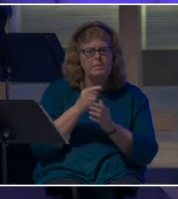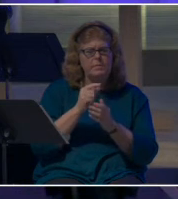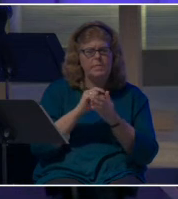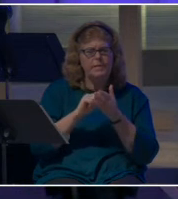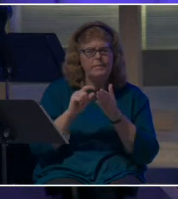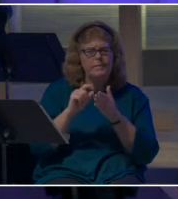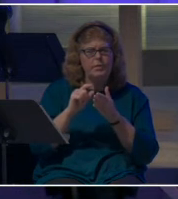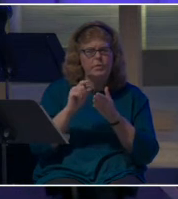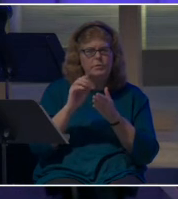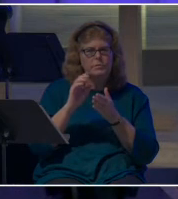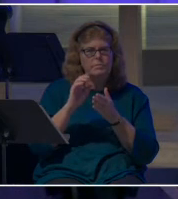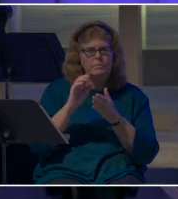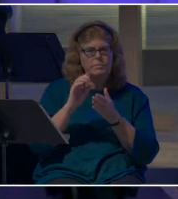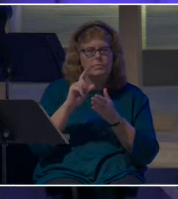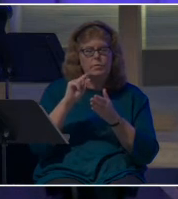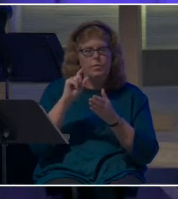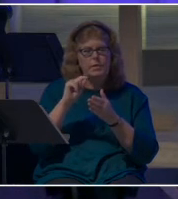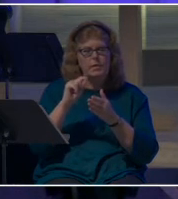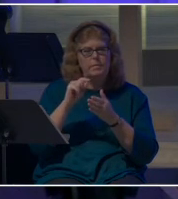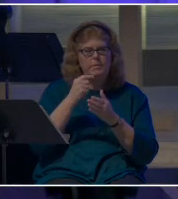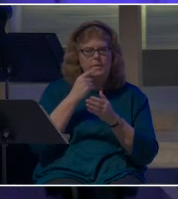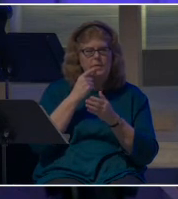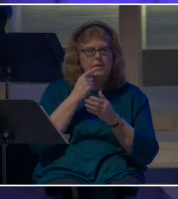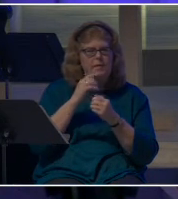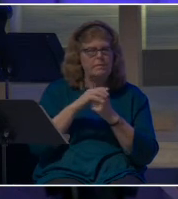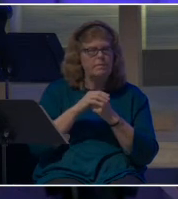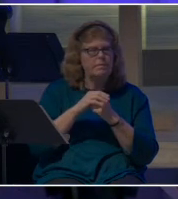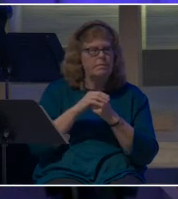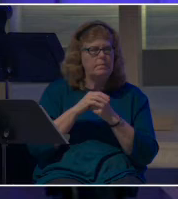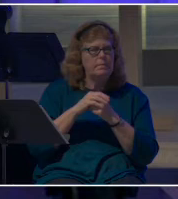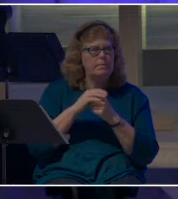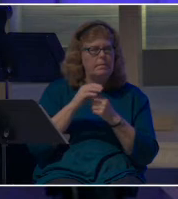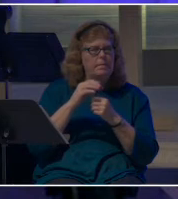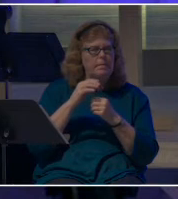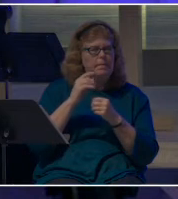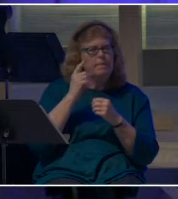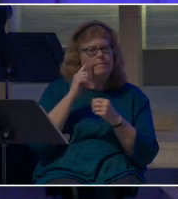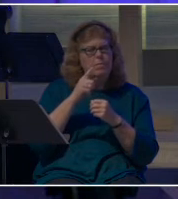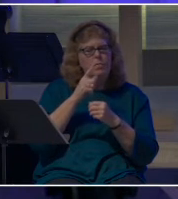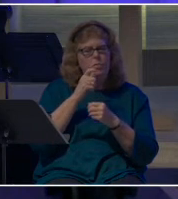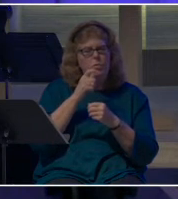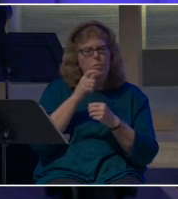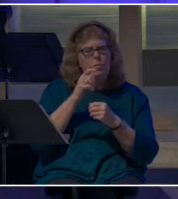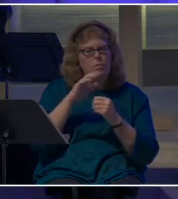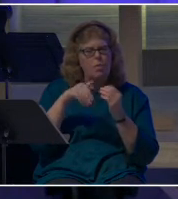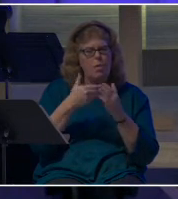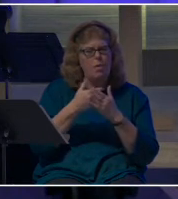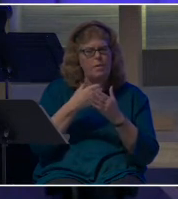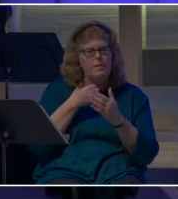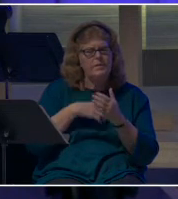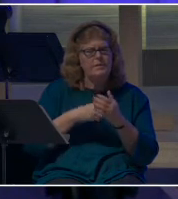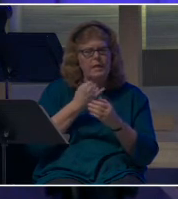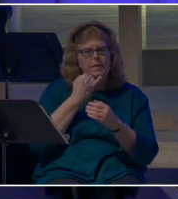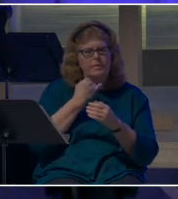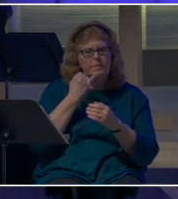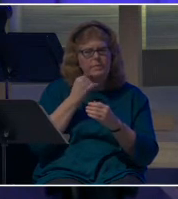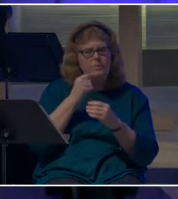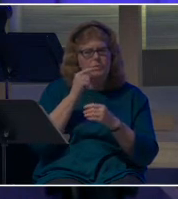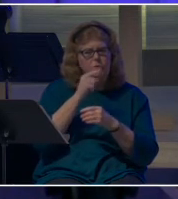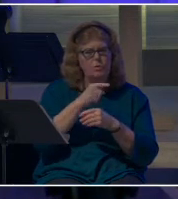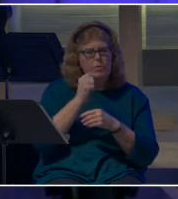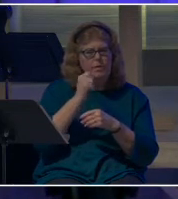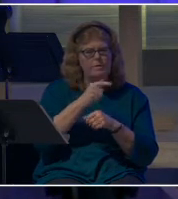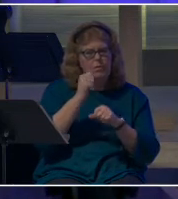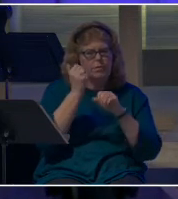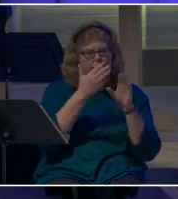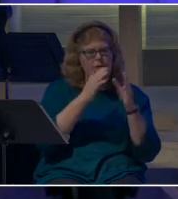verse 20, when he says, "And for whom is that all is desirable in Israel? Is it not for you and for all your